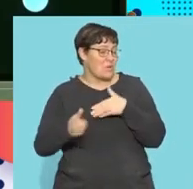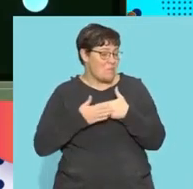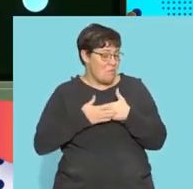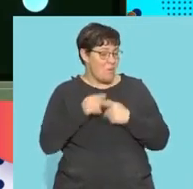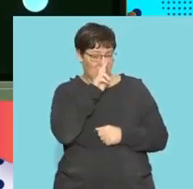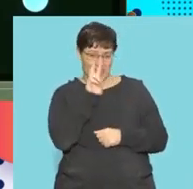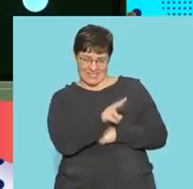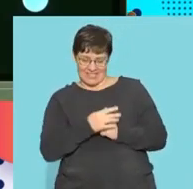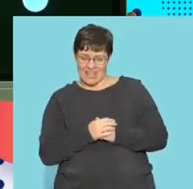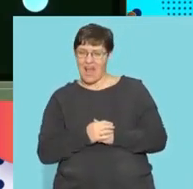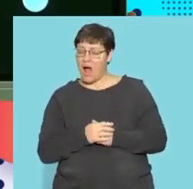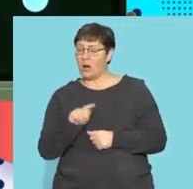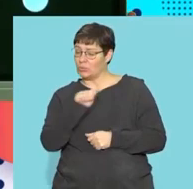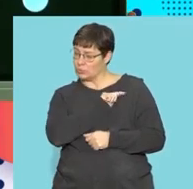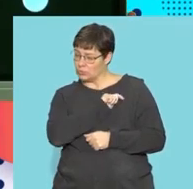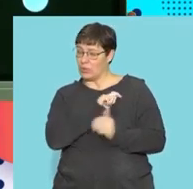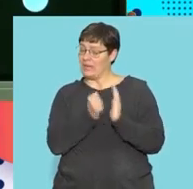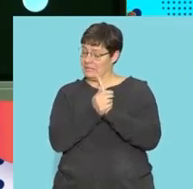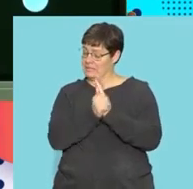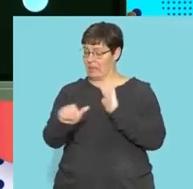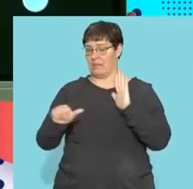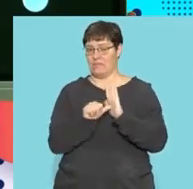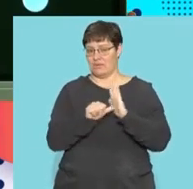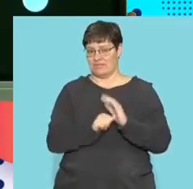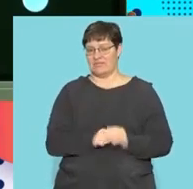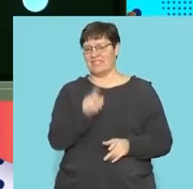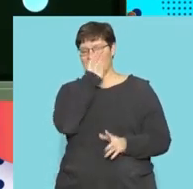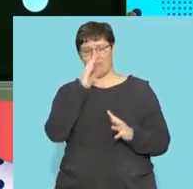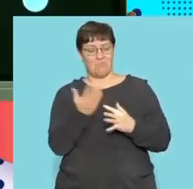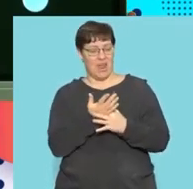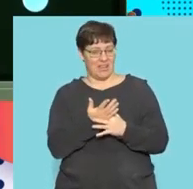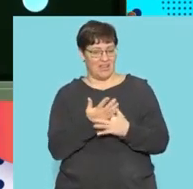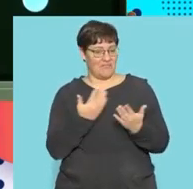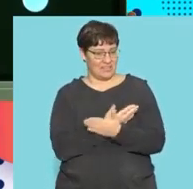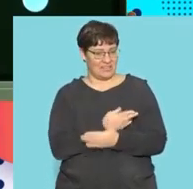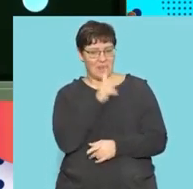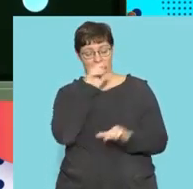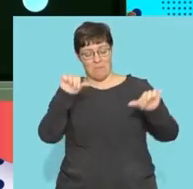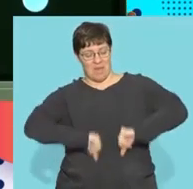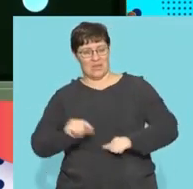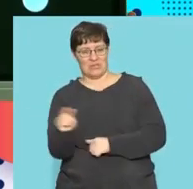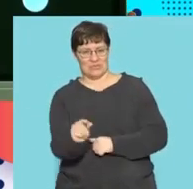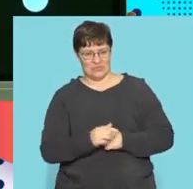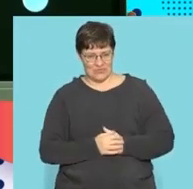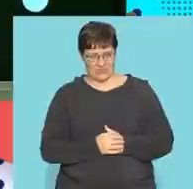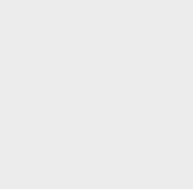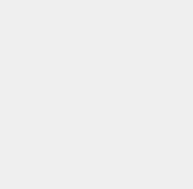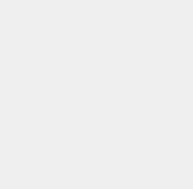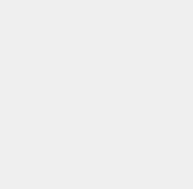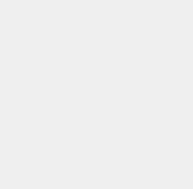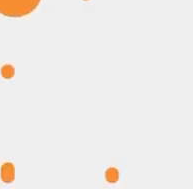those, because it's a really important skill. Time for take a quick break, but we'll be straight back after that.